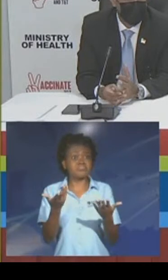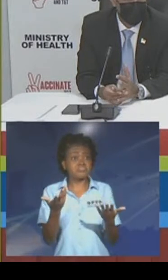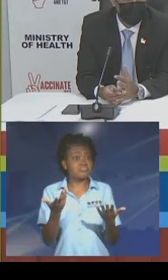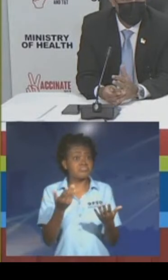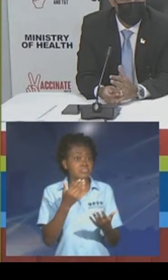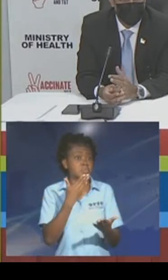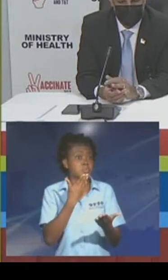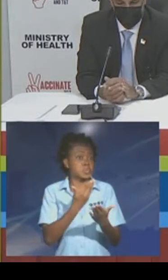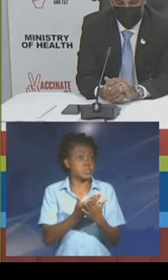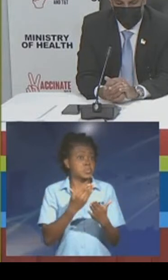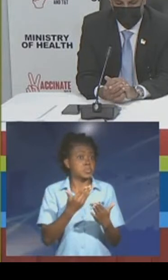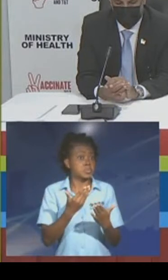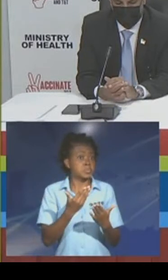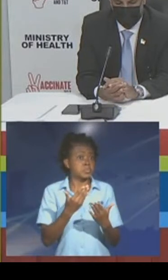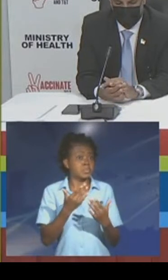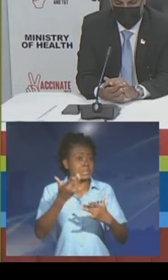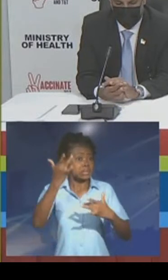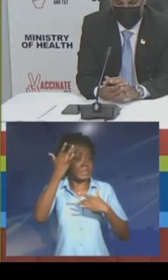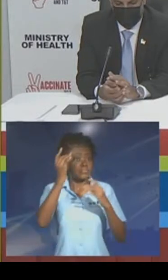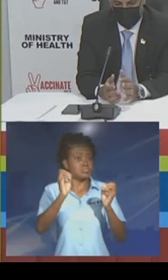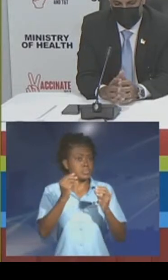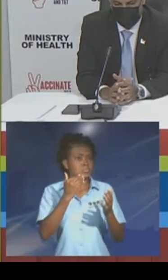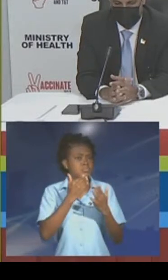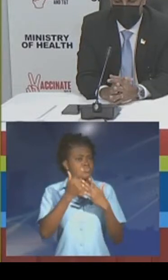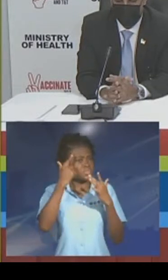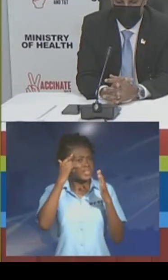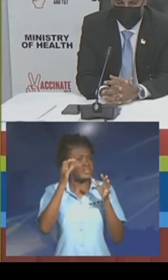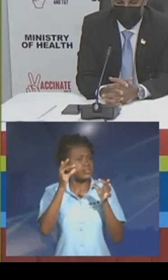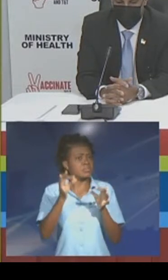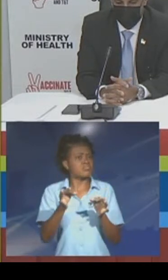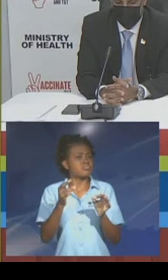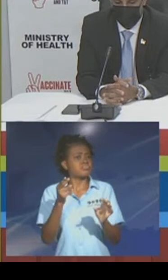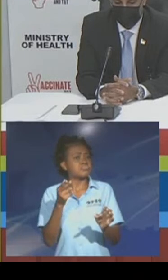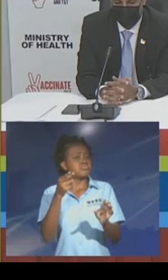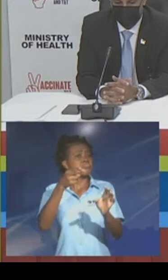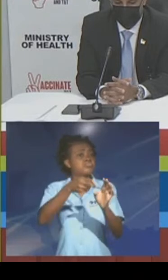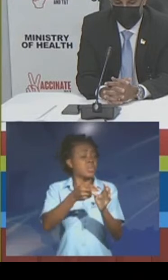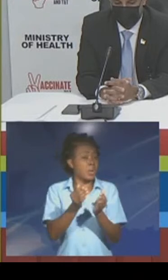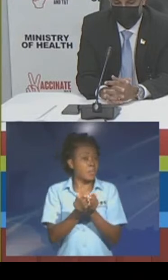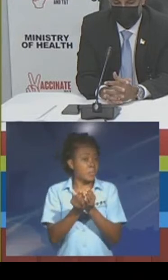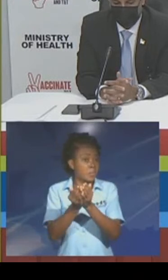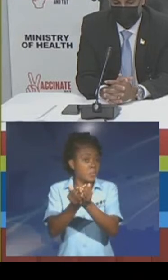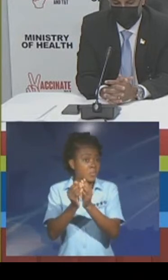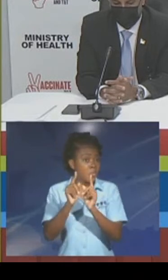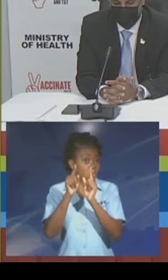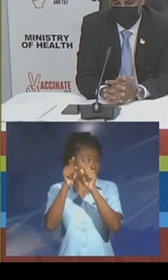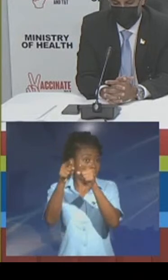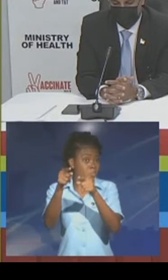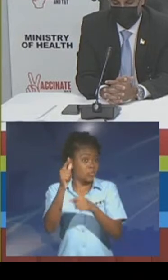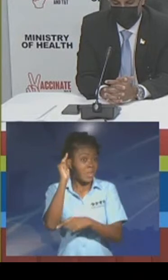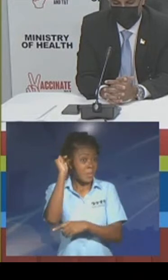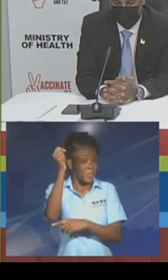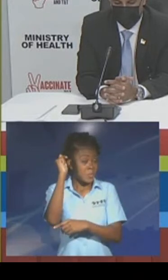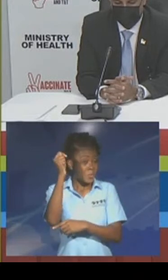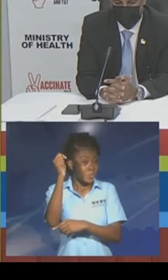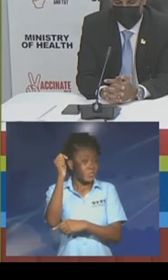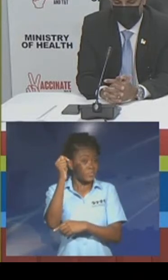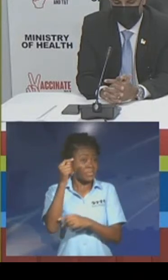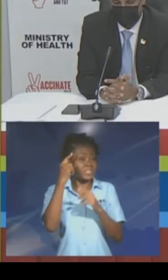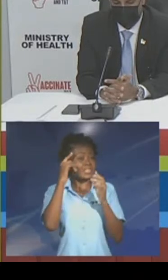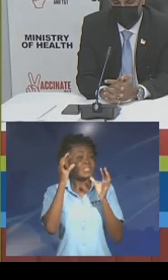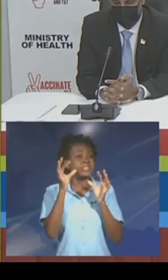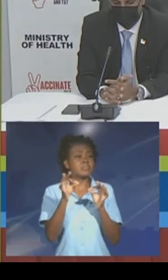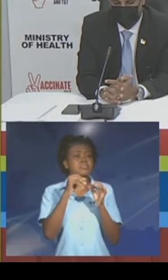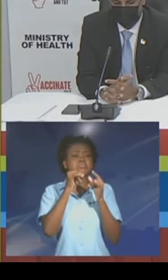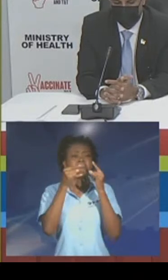or they decide to take it off because they feel that they're at a lower risk and they have no problem with it. What happens then? Does